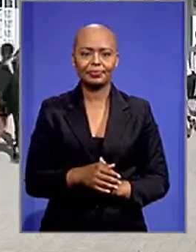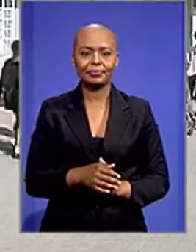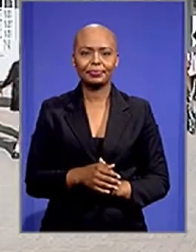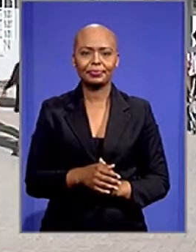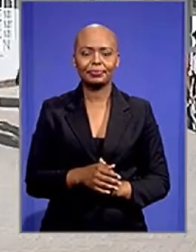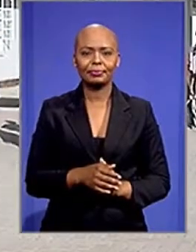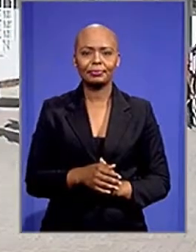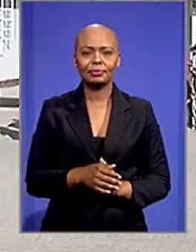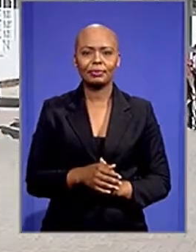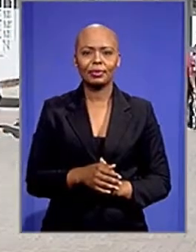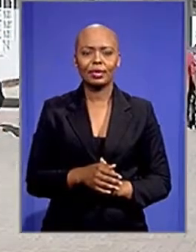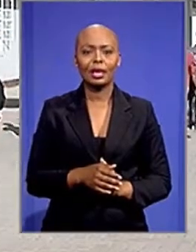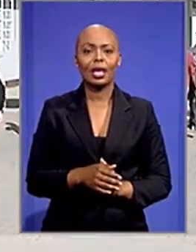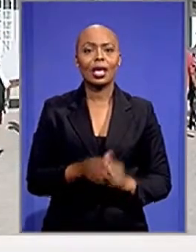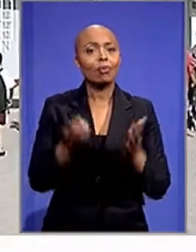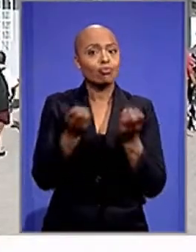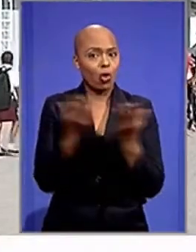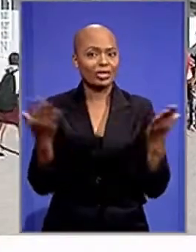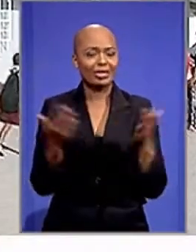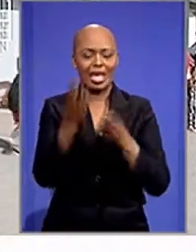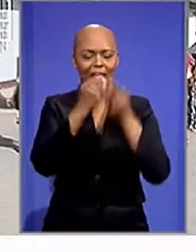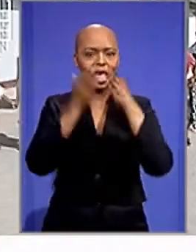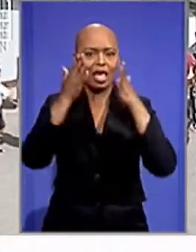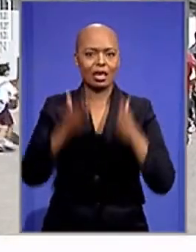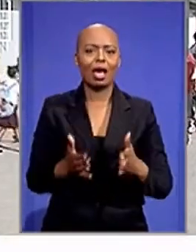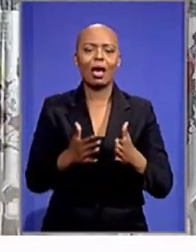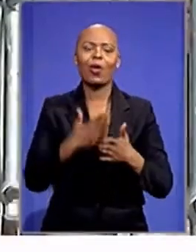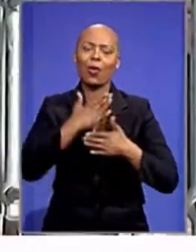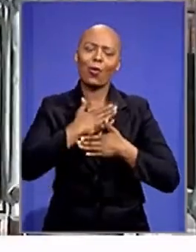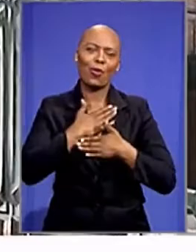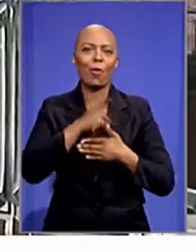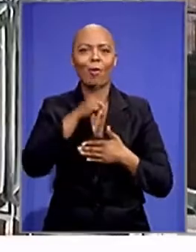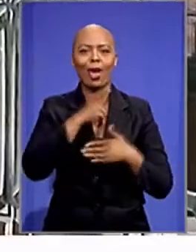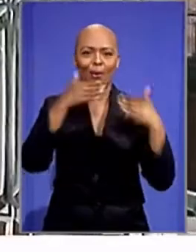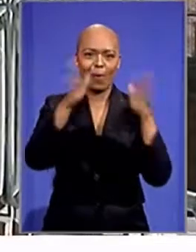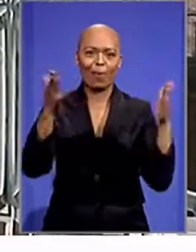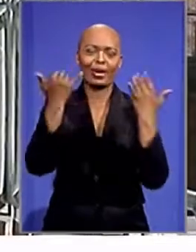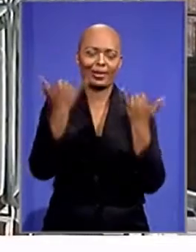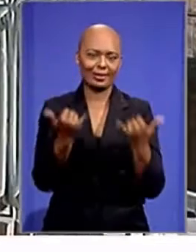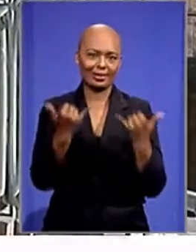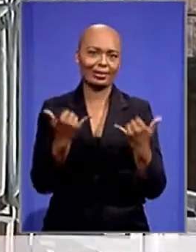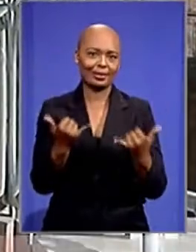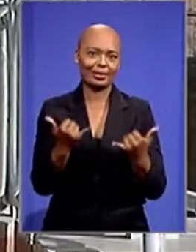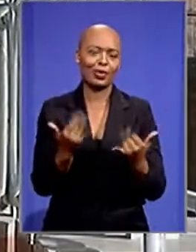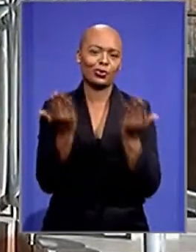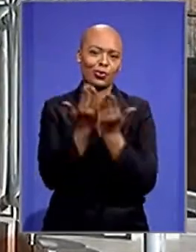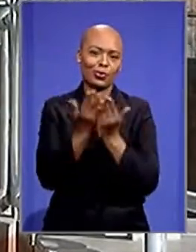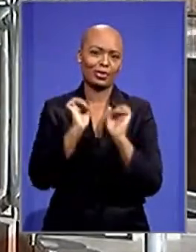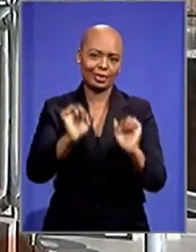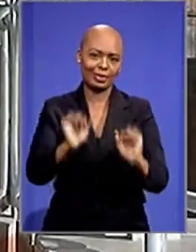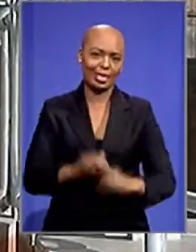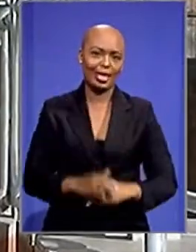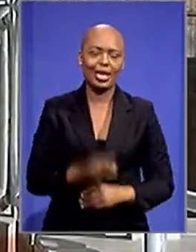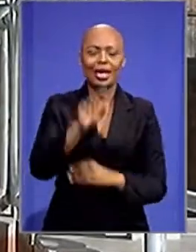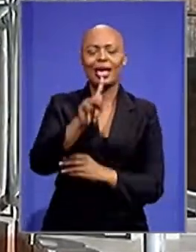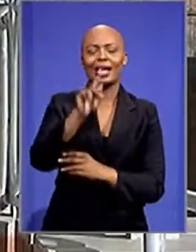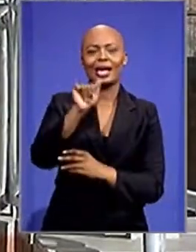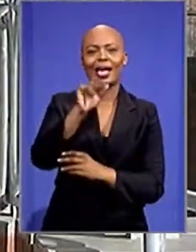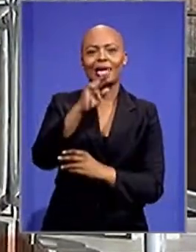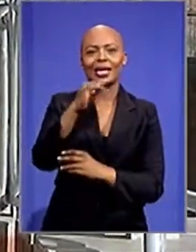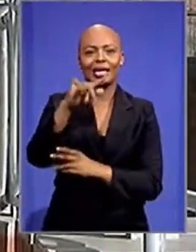Diketekete tsa barutwana di ne di thabile haholo letsatsing la pele la dithuto. Barutwana ba sekolo sa Kariga ba ne ba thabisitswe